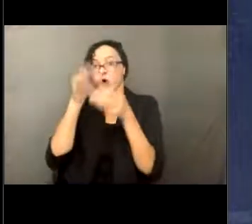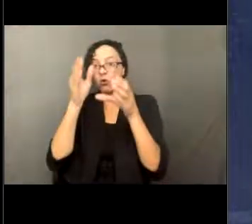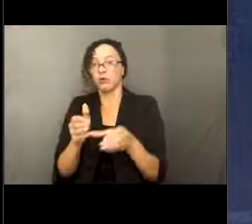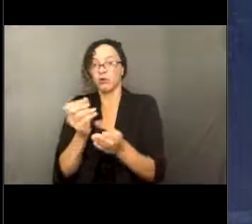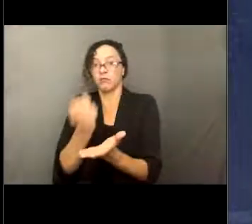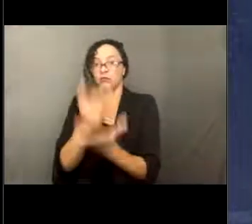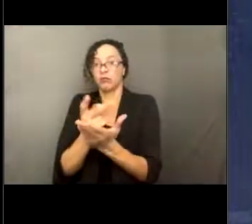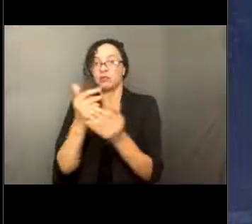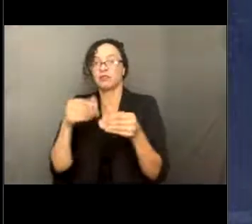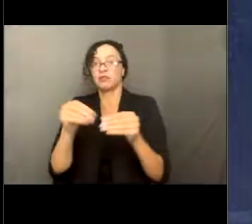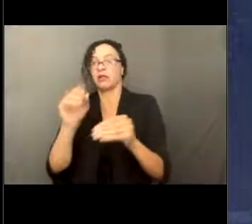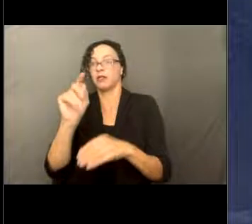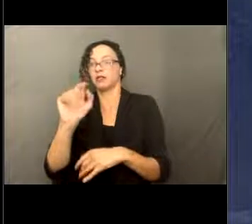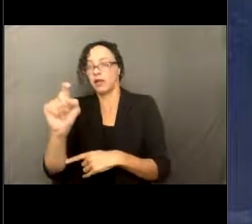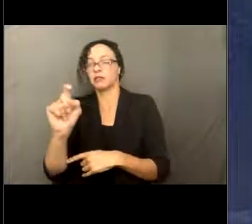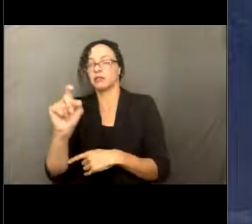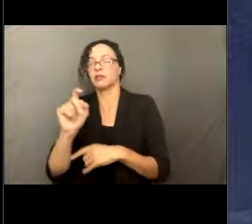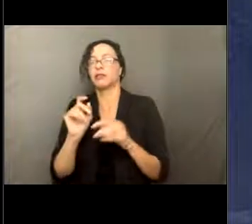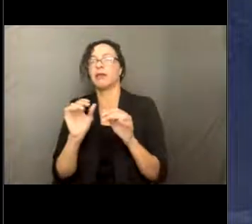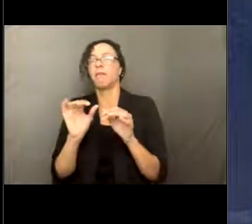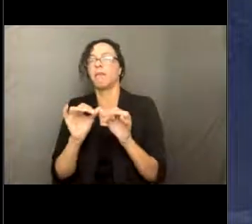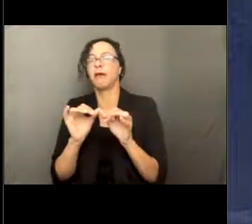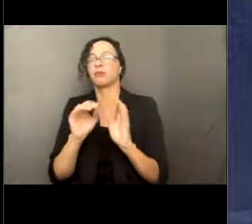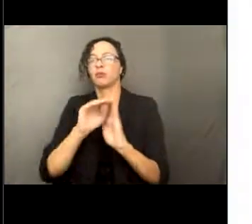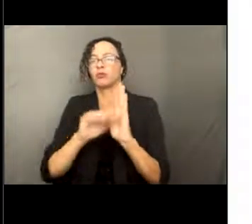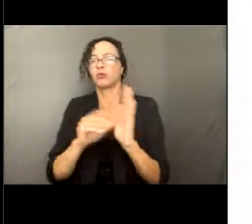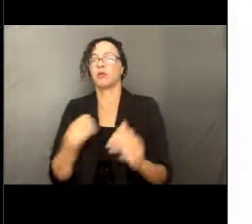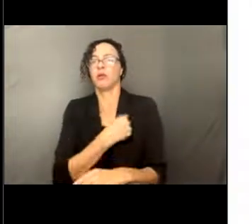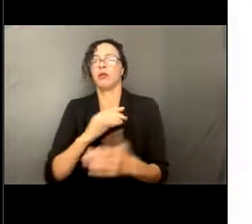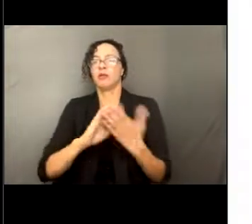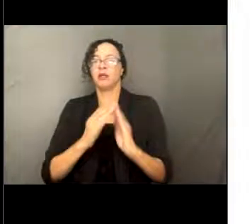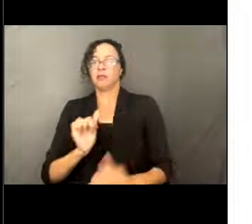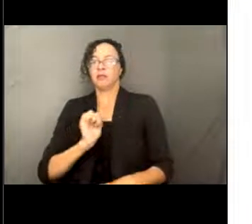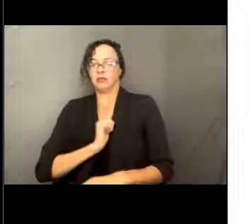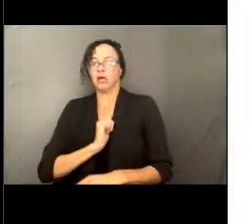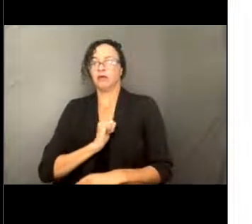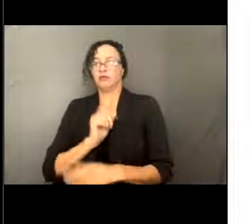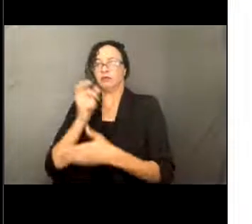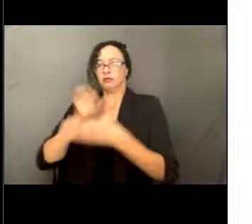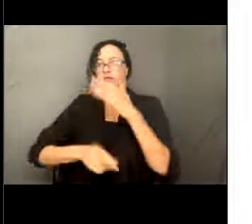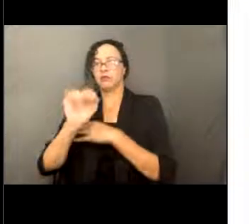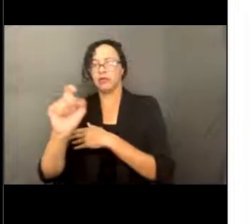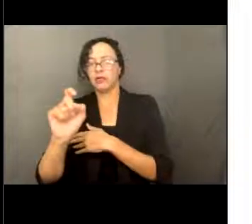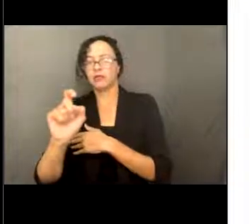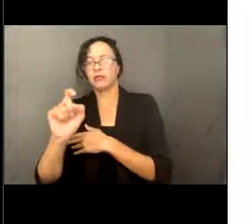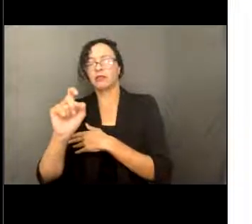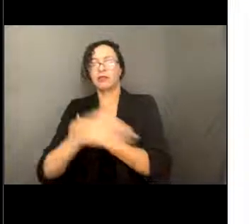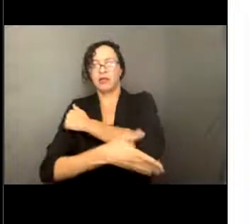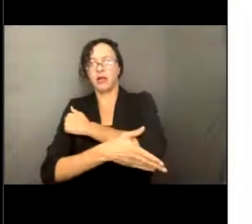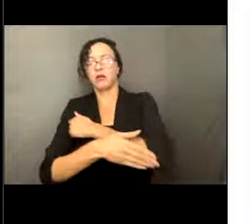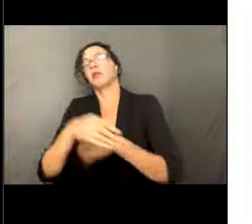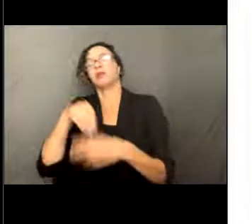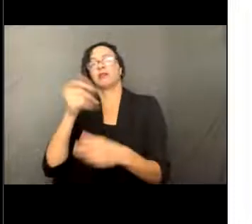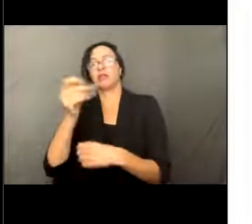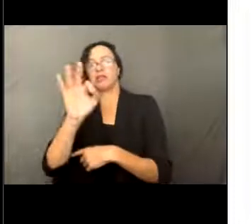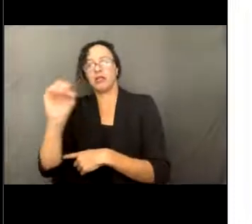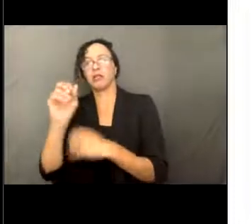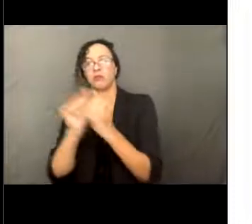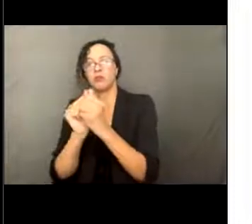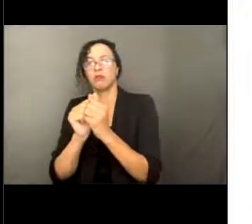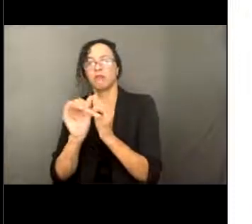measure. We became a self-help county in 1990 with our Measure D, and then we renewed that measure with Measure A in